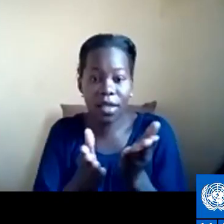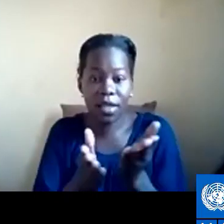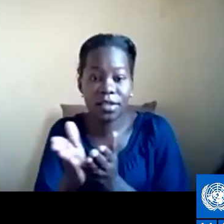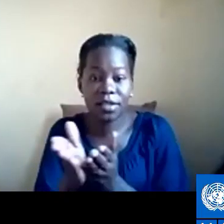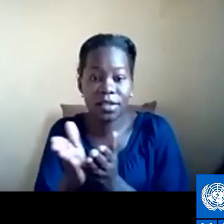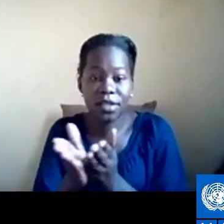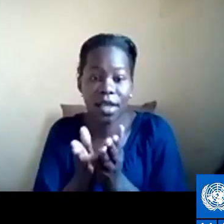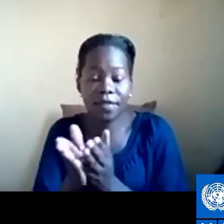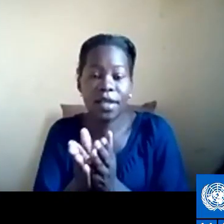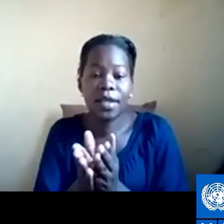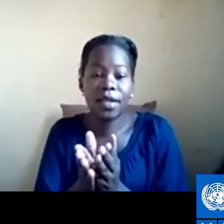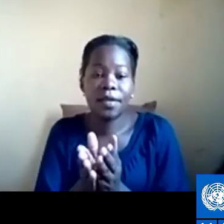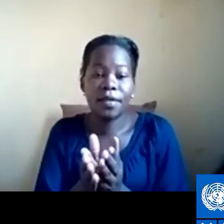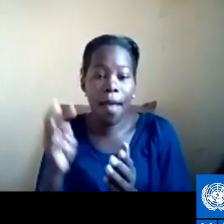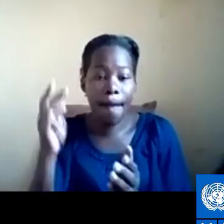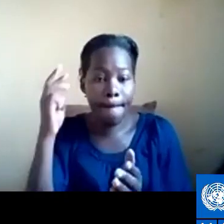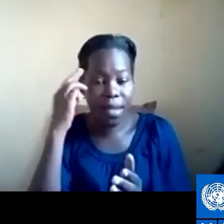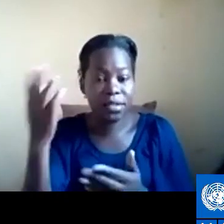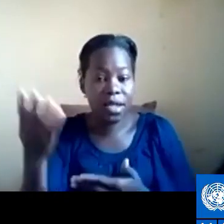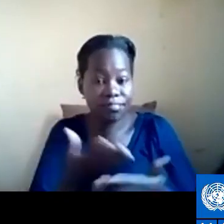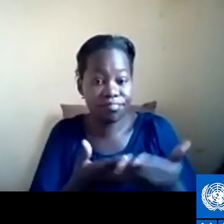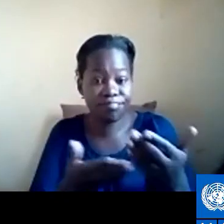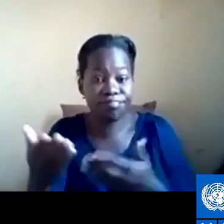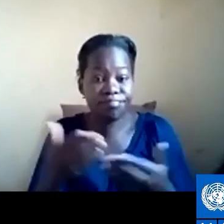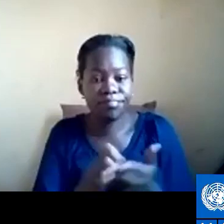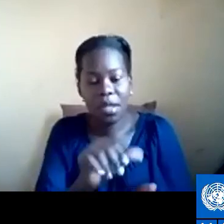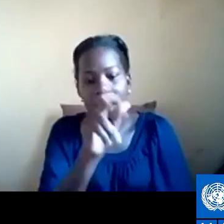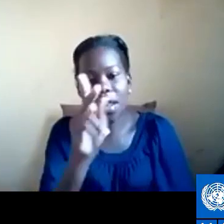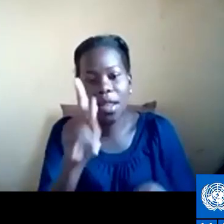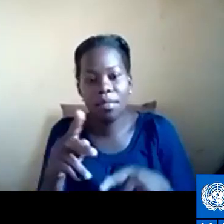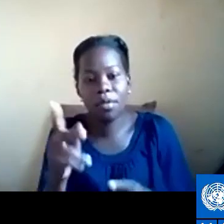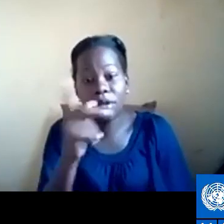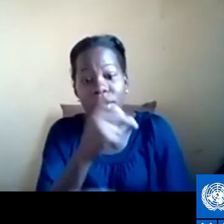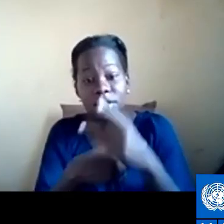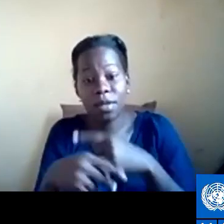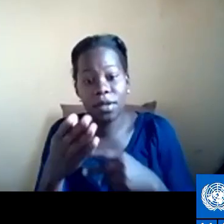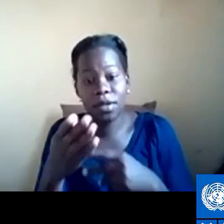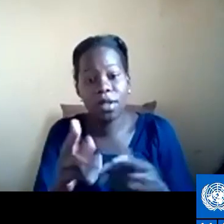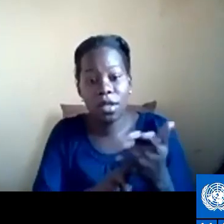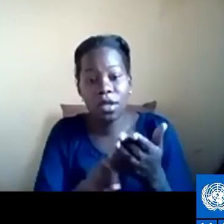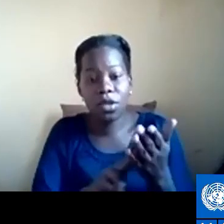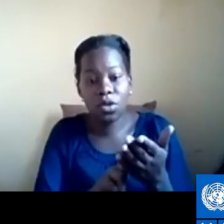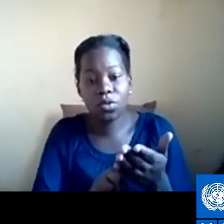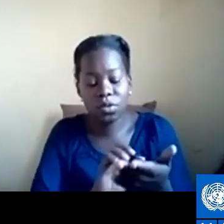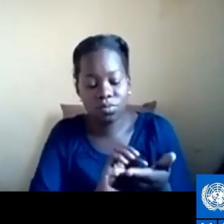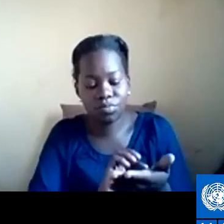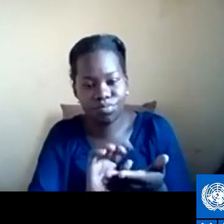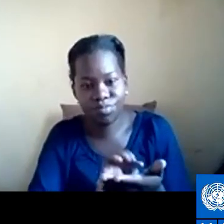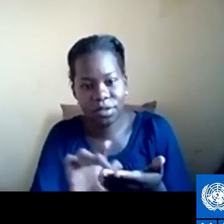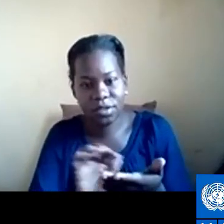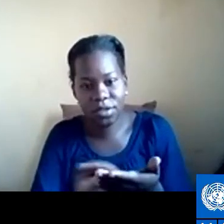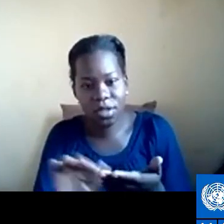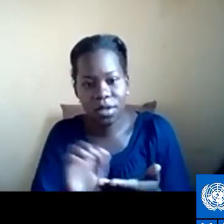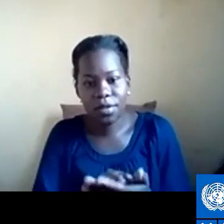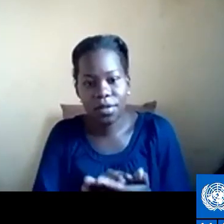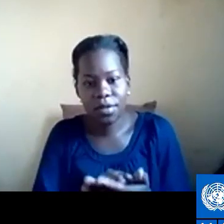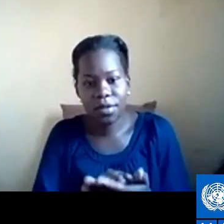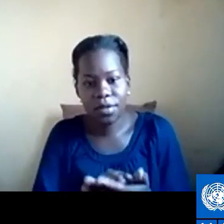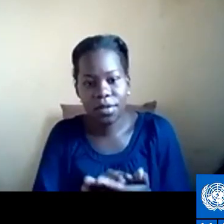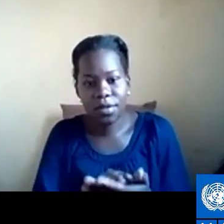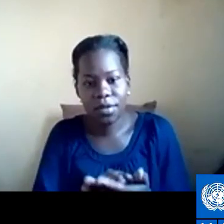masterclass sessions. So any people with disabilities, we're also going to be using the text that you can see. So please do join us on the 5th, but in the